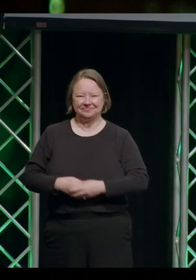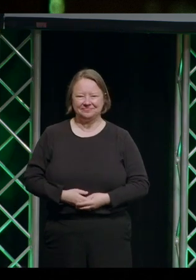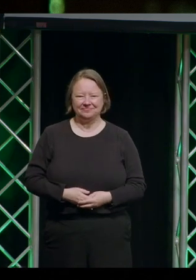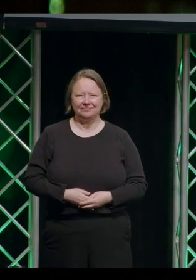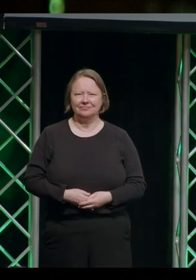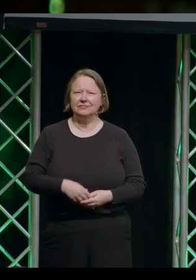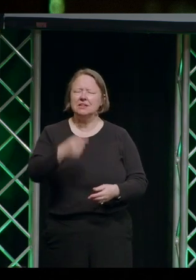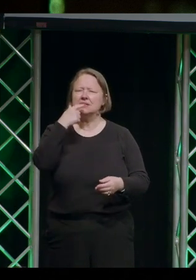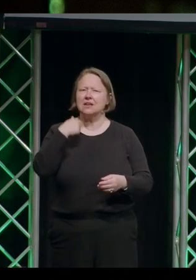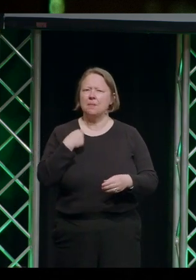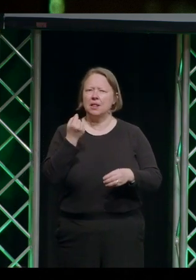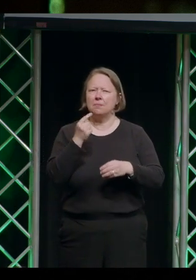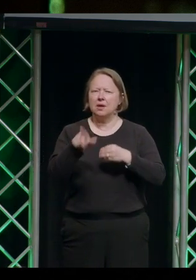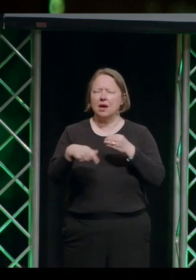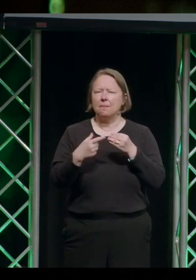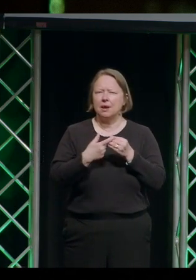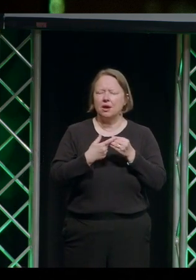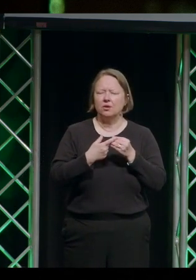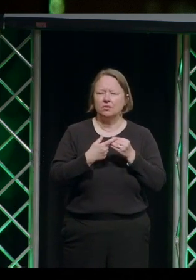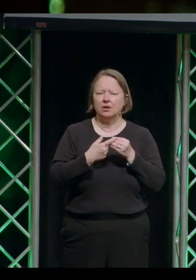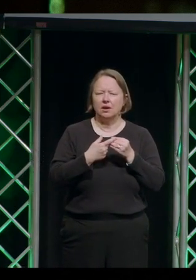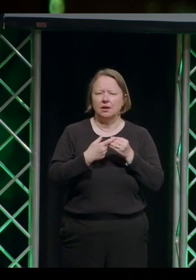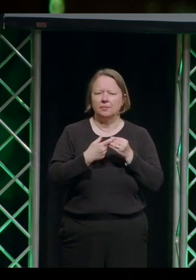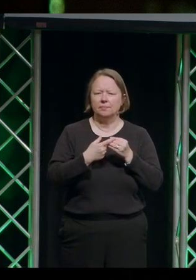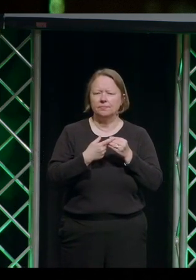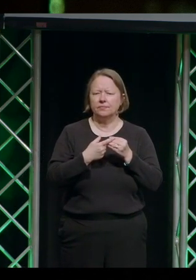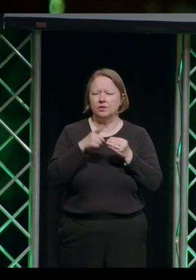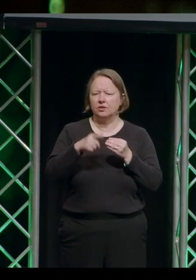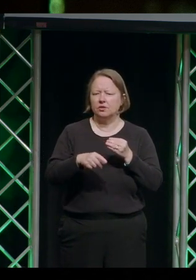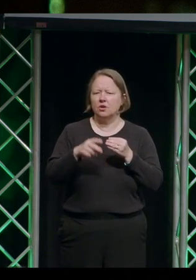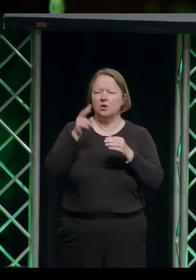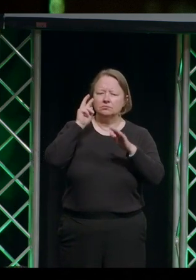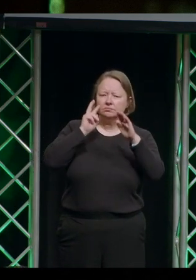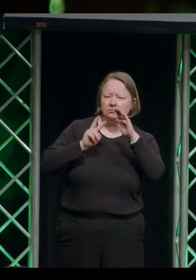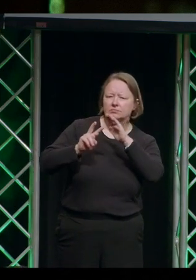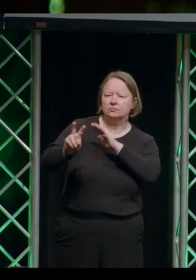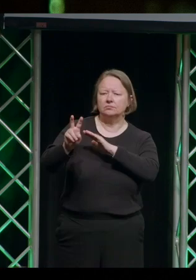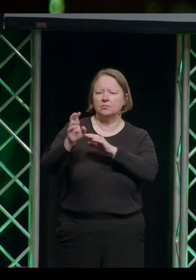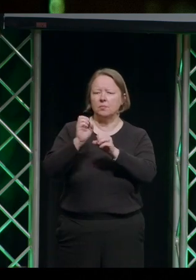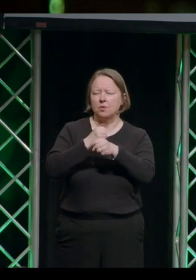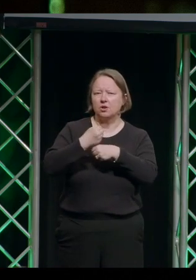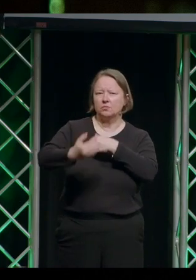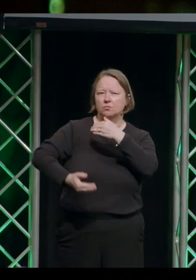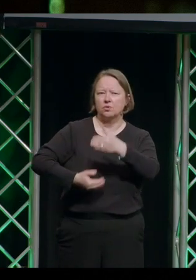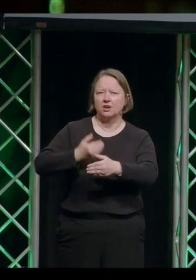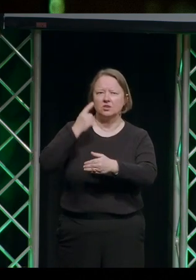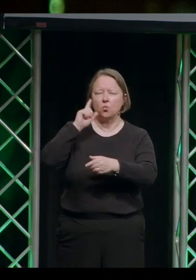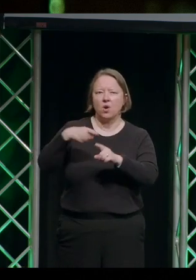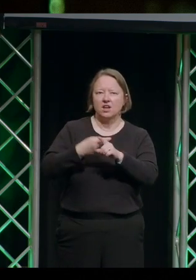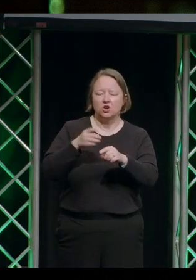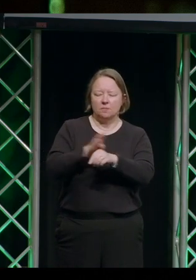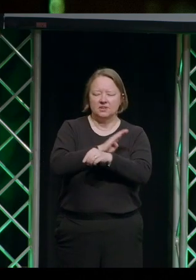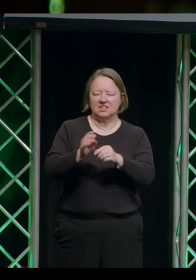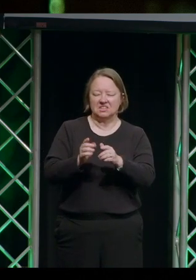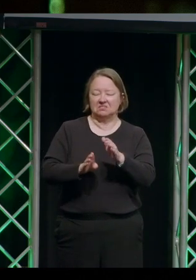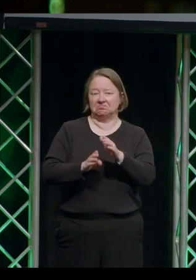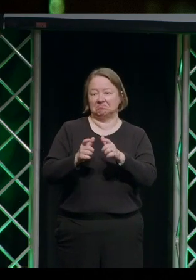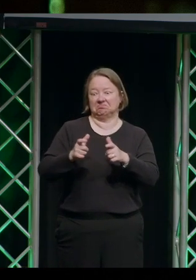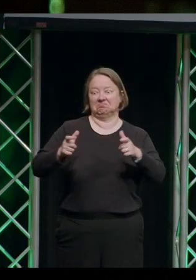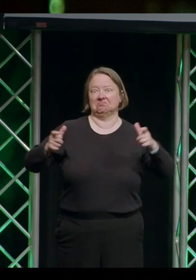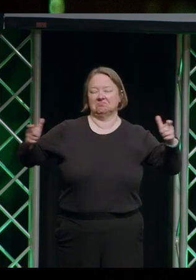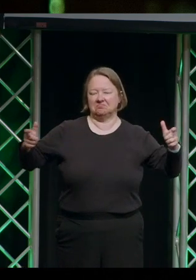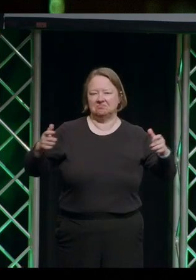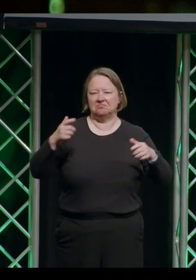Can you tell me a little bit about the anticipated production process you would use to scale up? I mean, what kind of, is